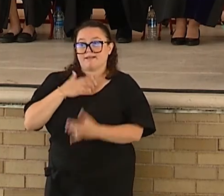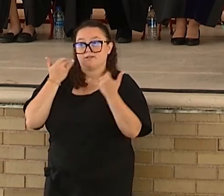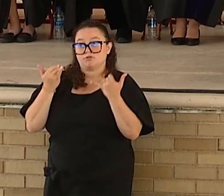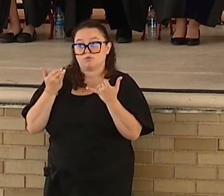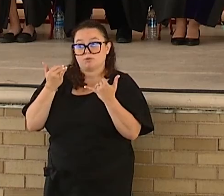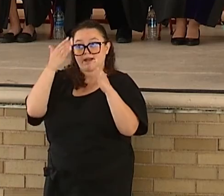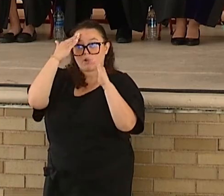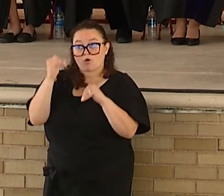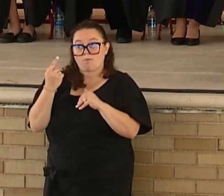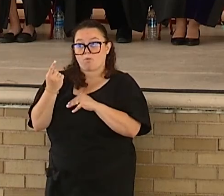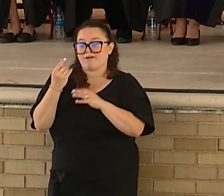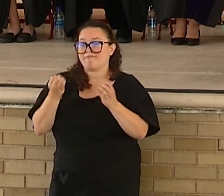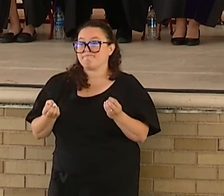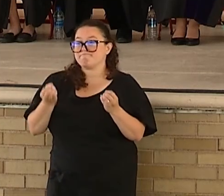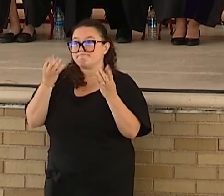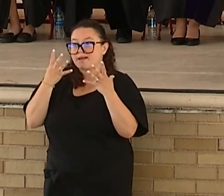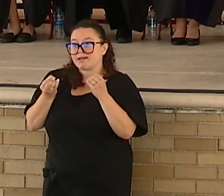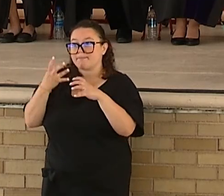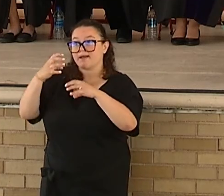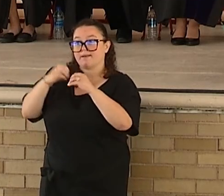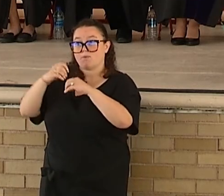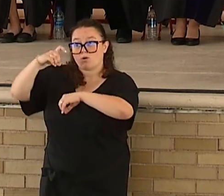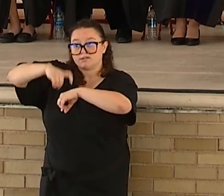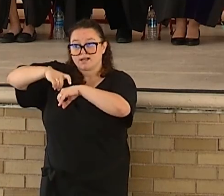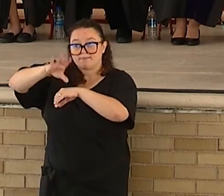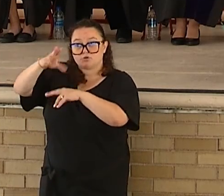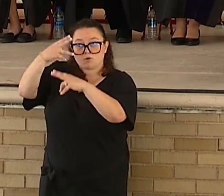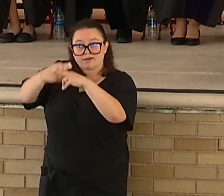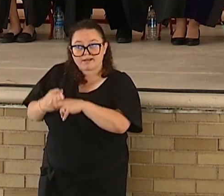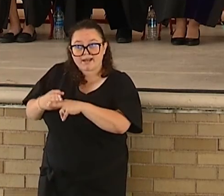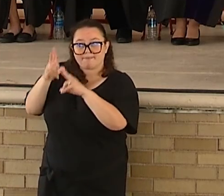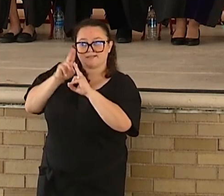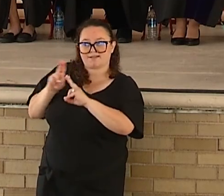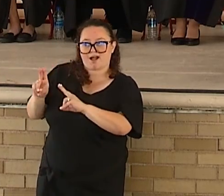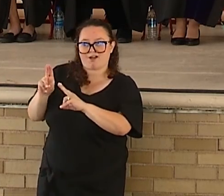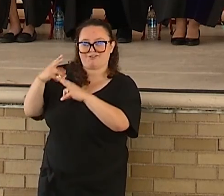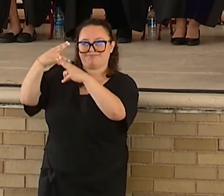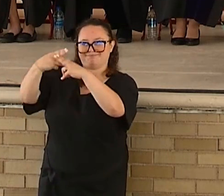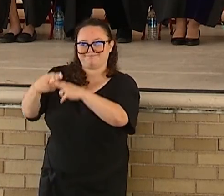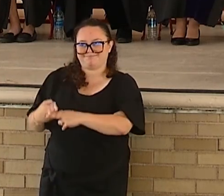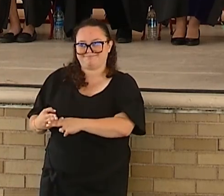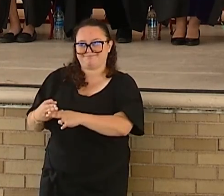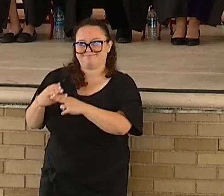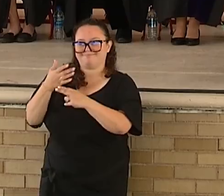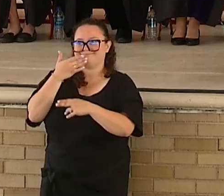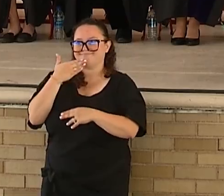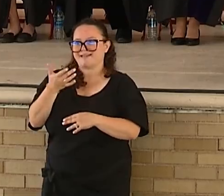times that your name is called in honor and appreciation. Best of luck.